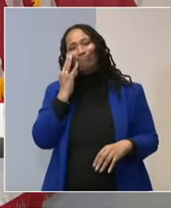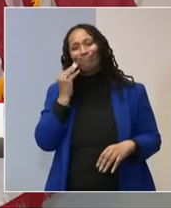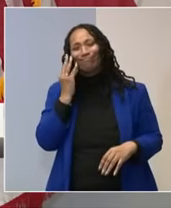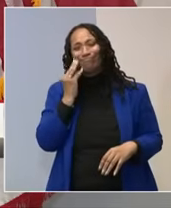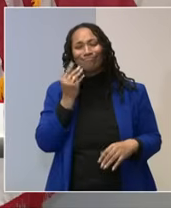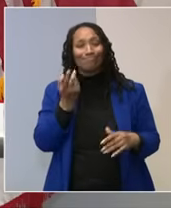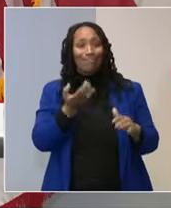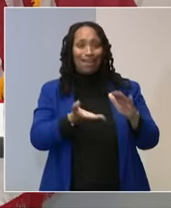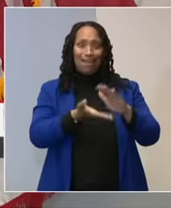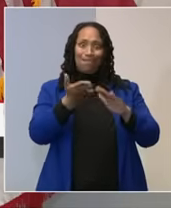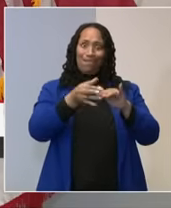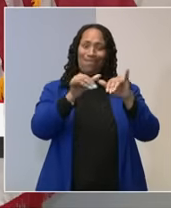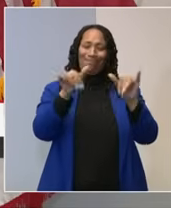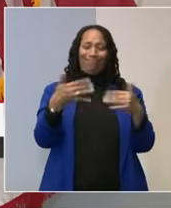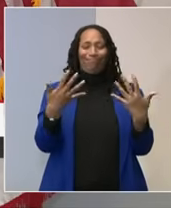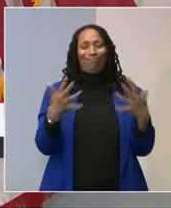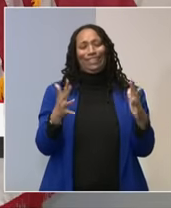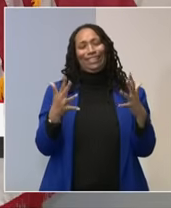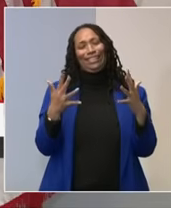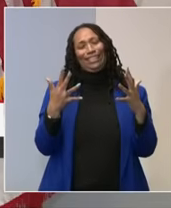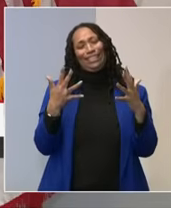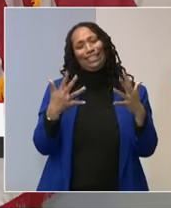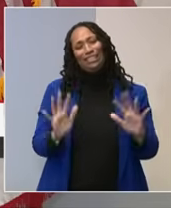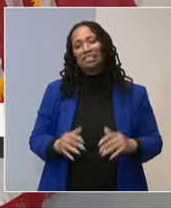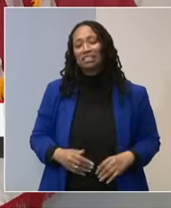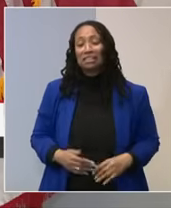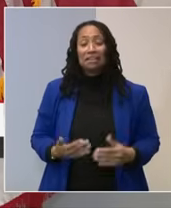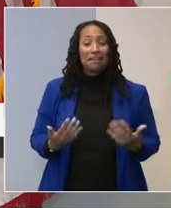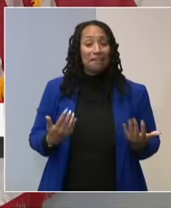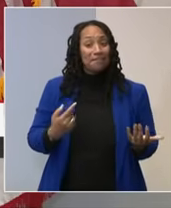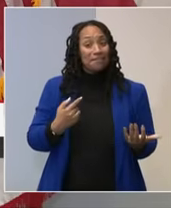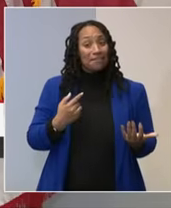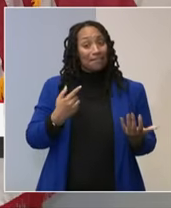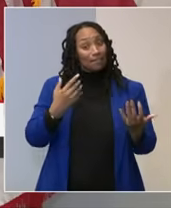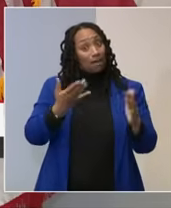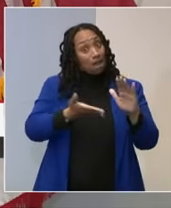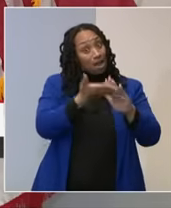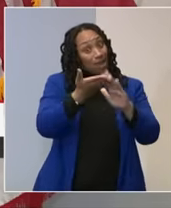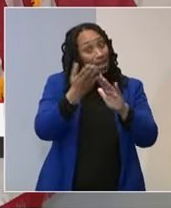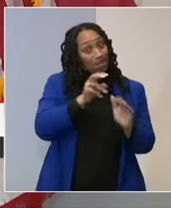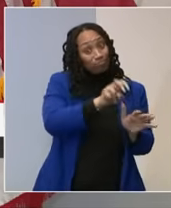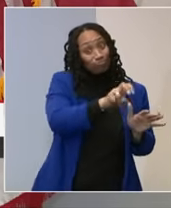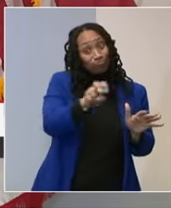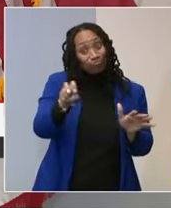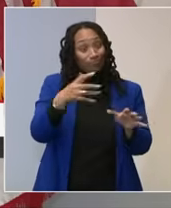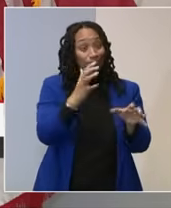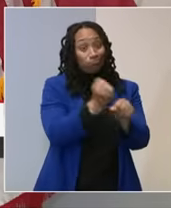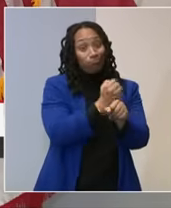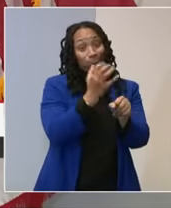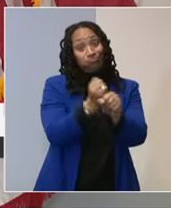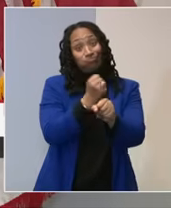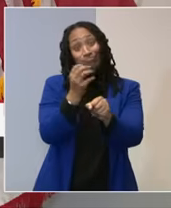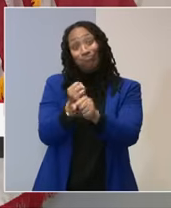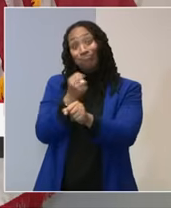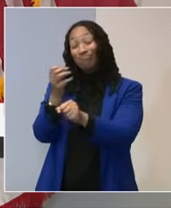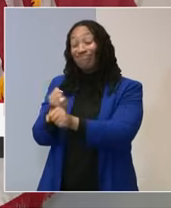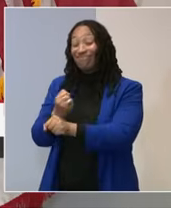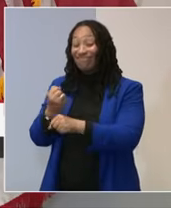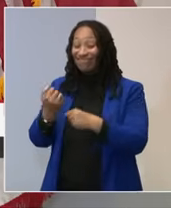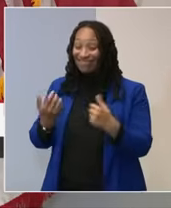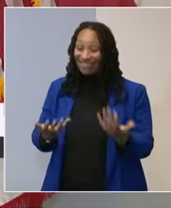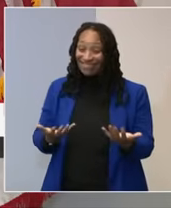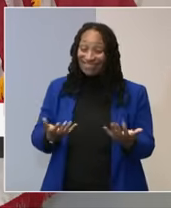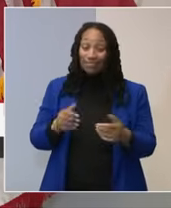lost an election, but I've run a bunch of them. So I had 2 campaigns as an ANC